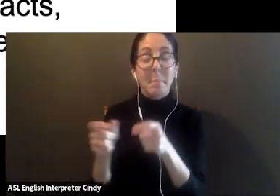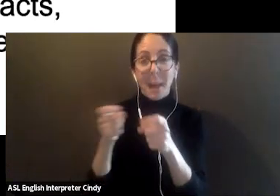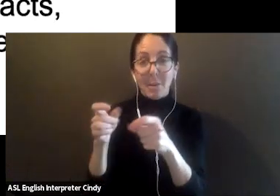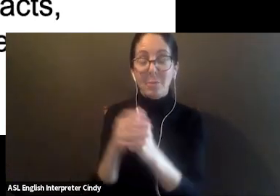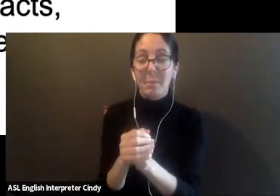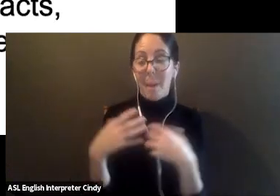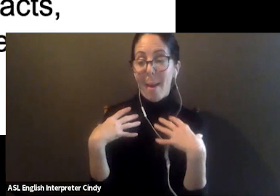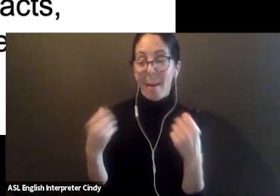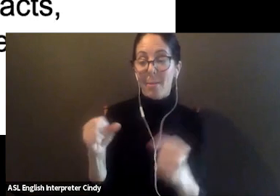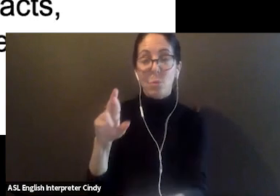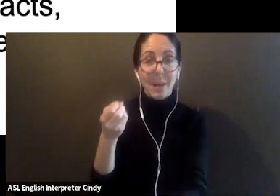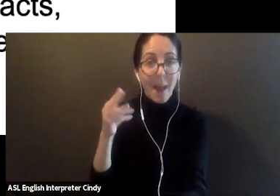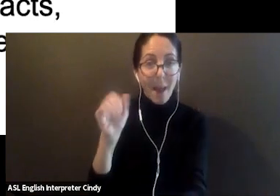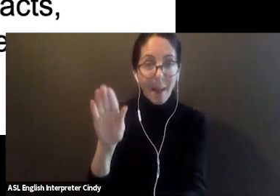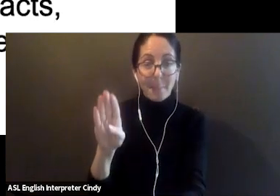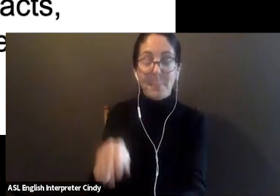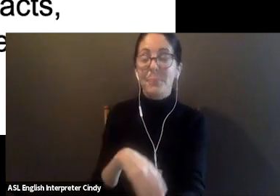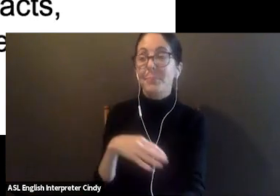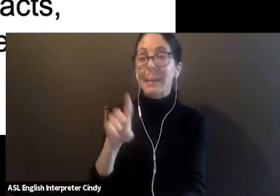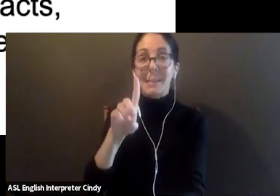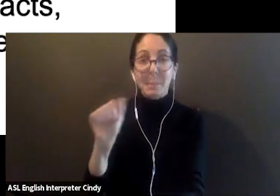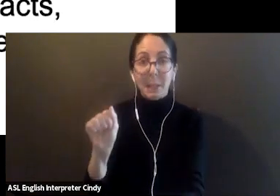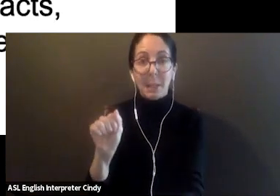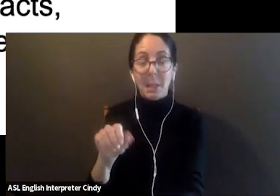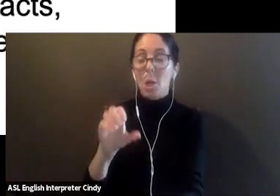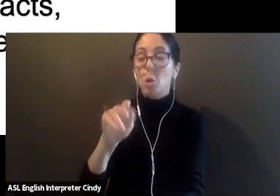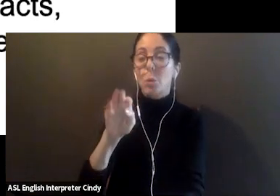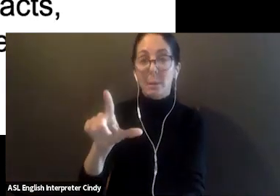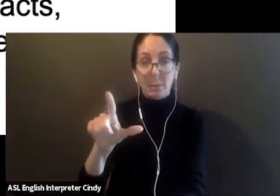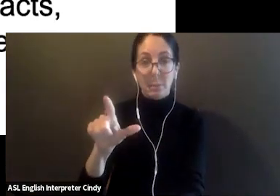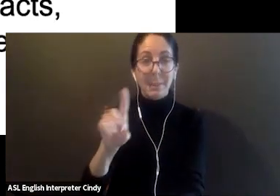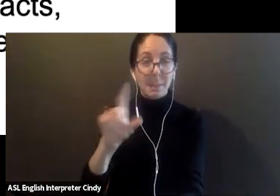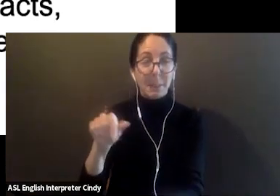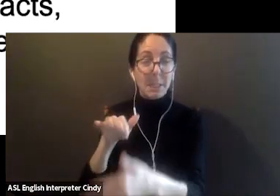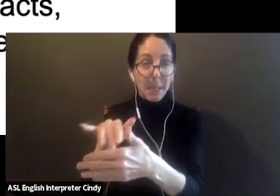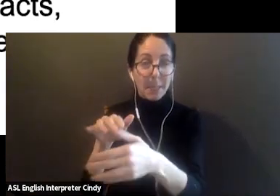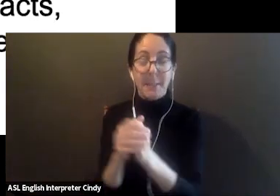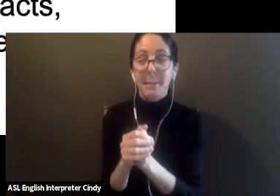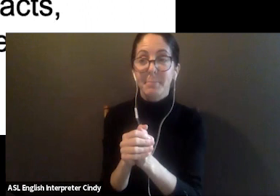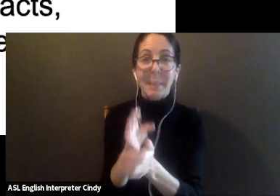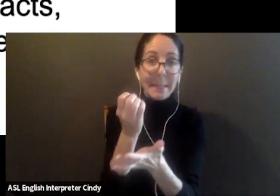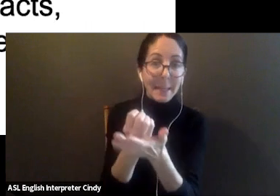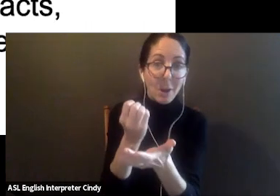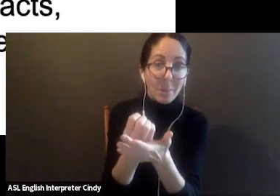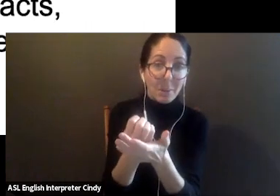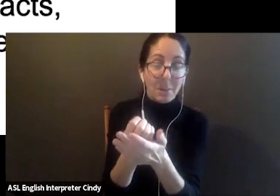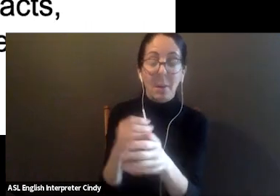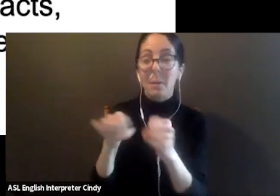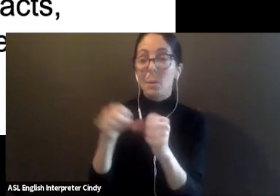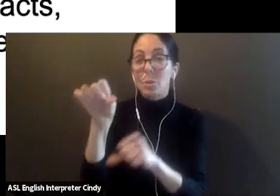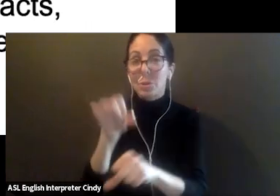and rehabilitation, disability and critical disability studies, economics and social